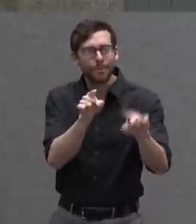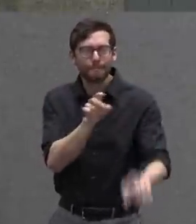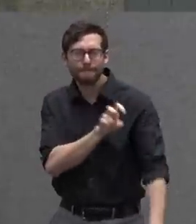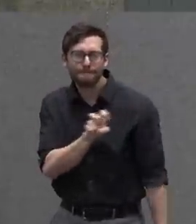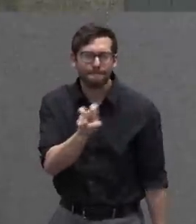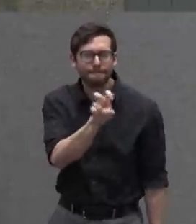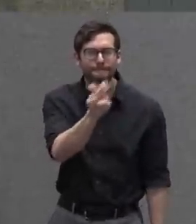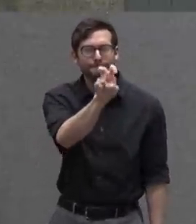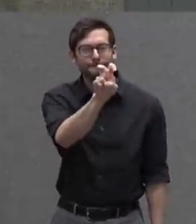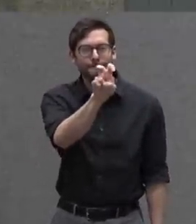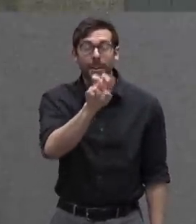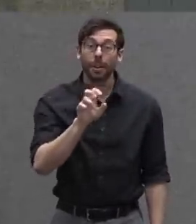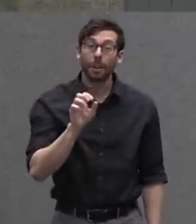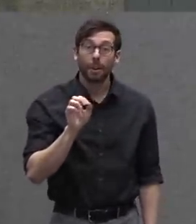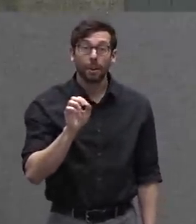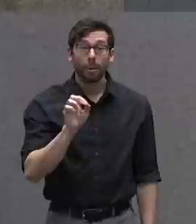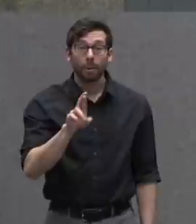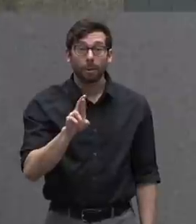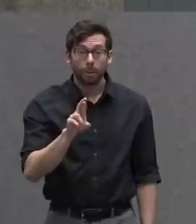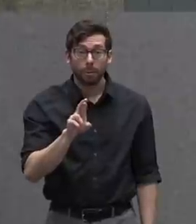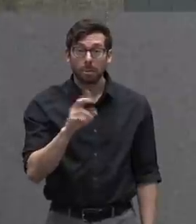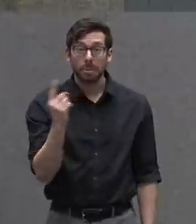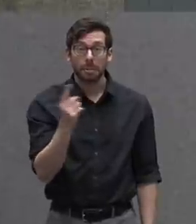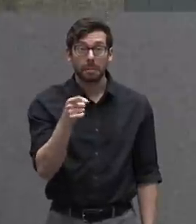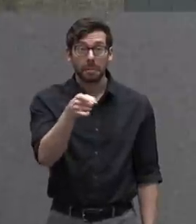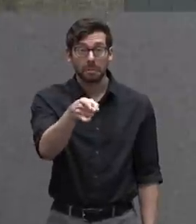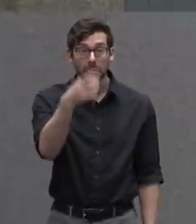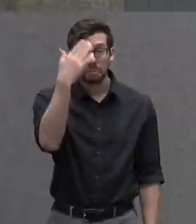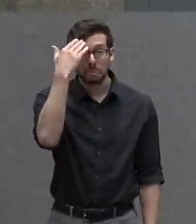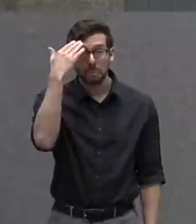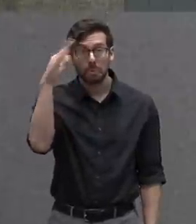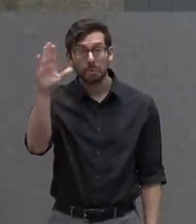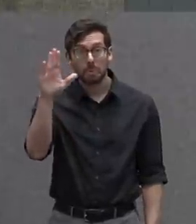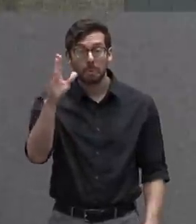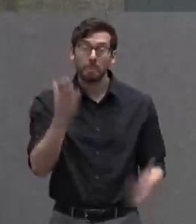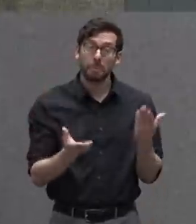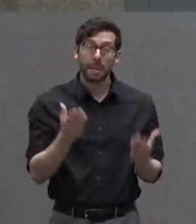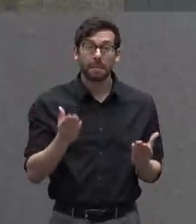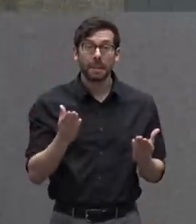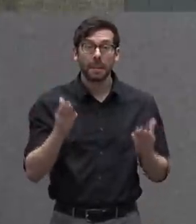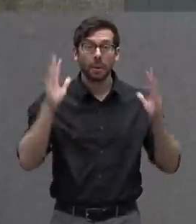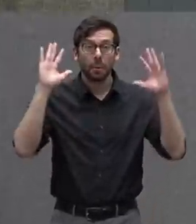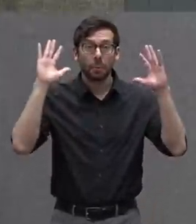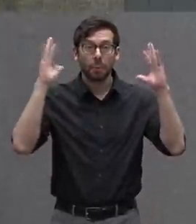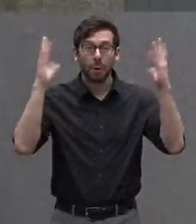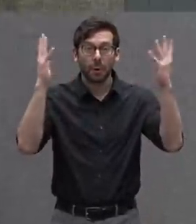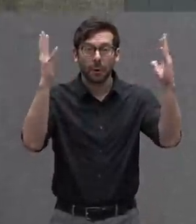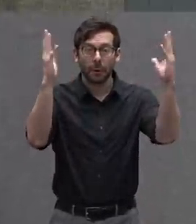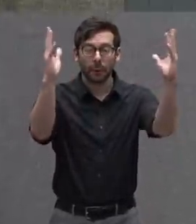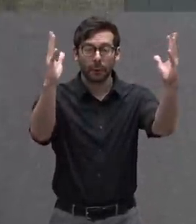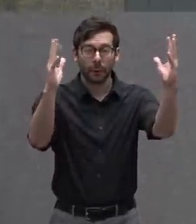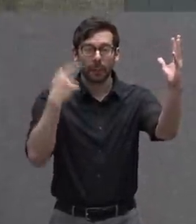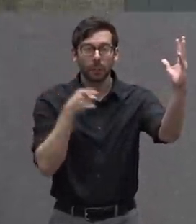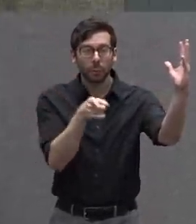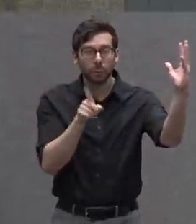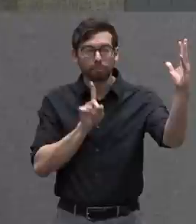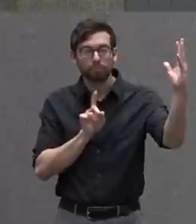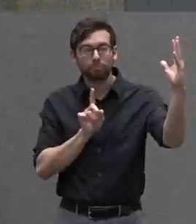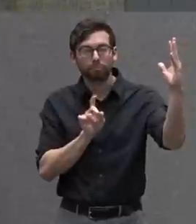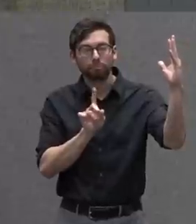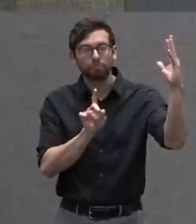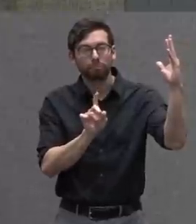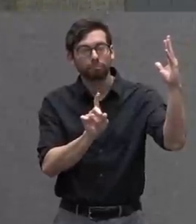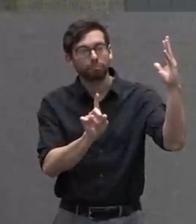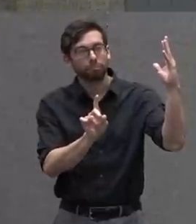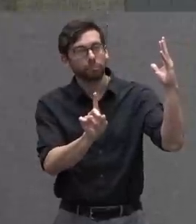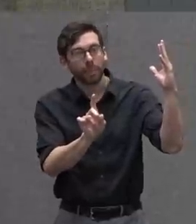even unaware of. Maybe you went on a walk through the woods and ended up being a journey because you had